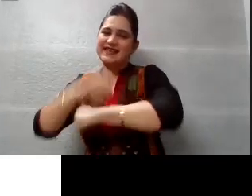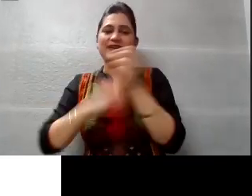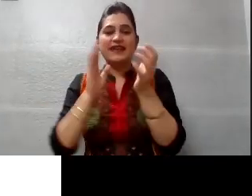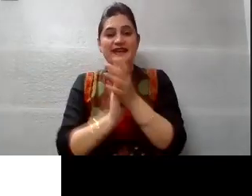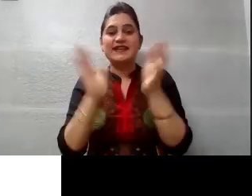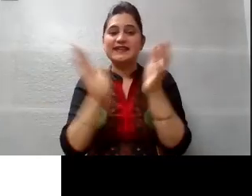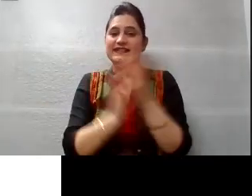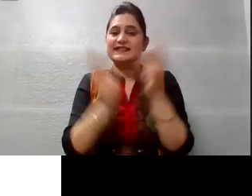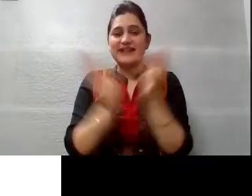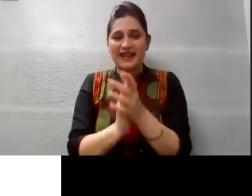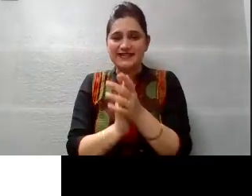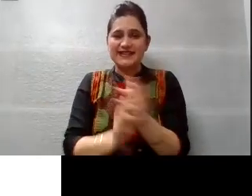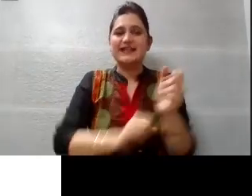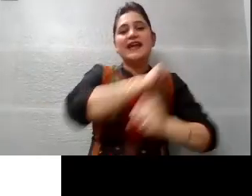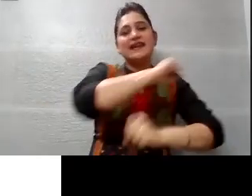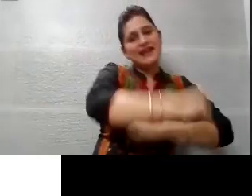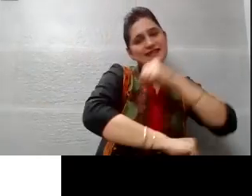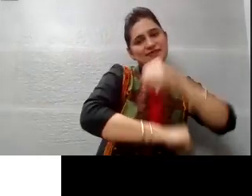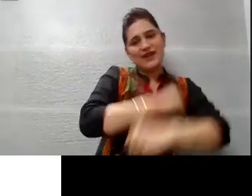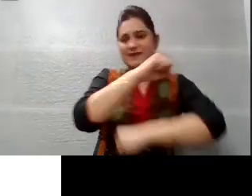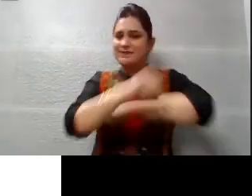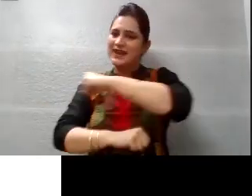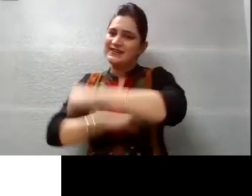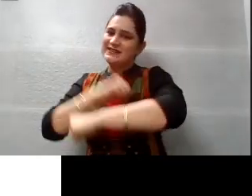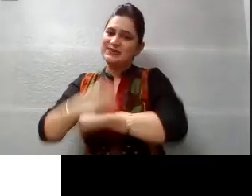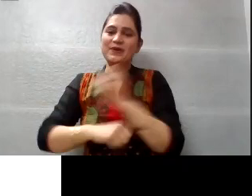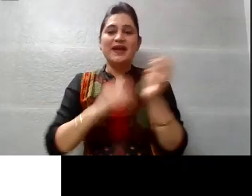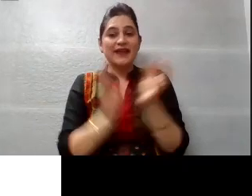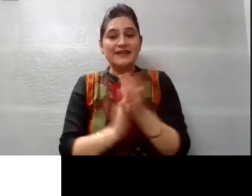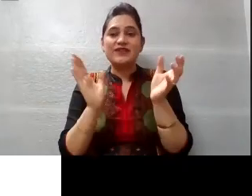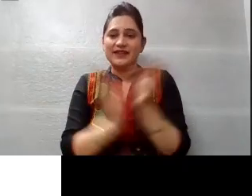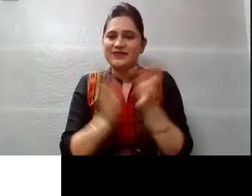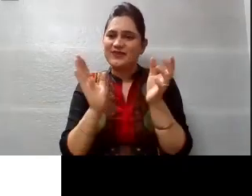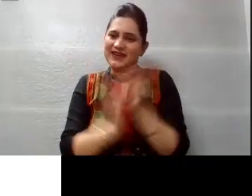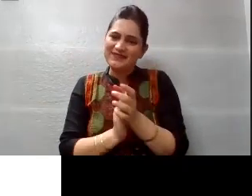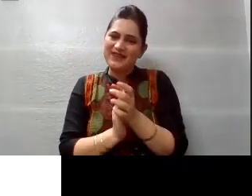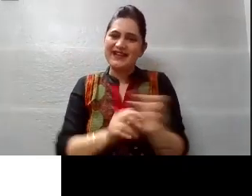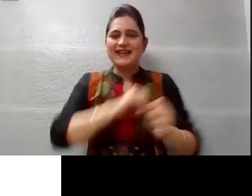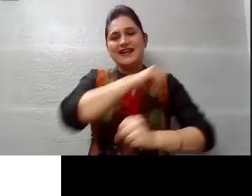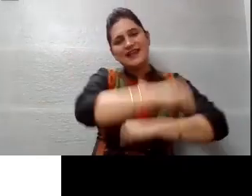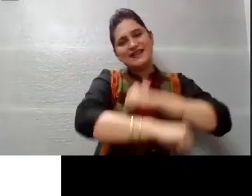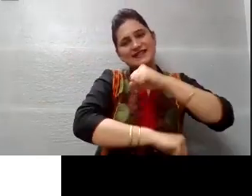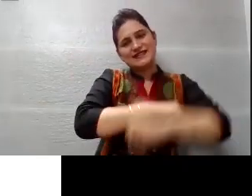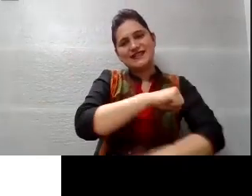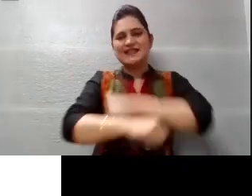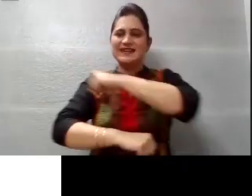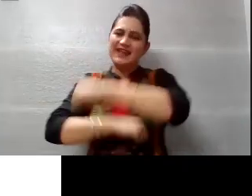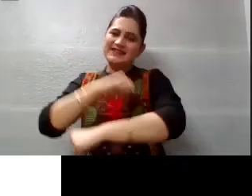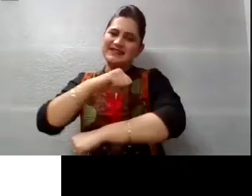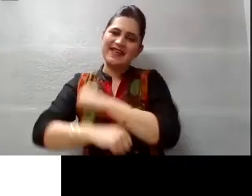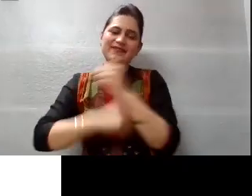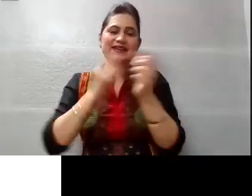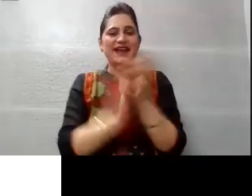87, 88, 89, 90. 91, 92, 93, 94, 95. 96,